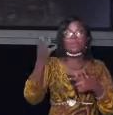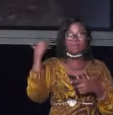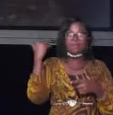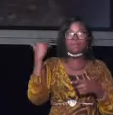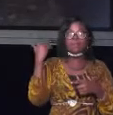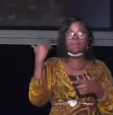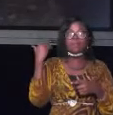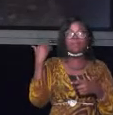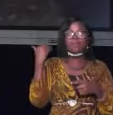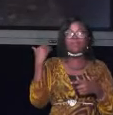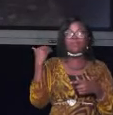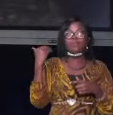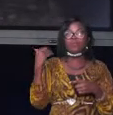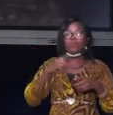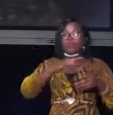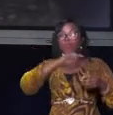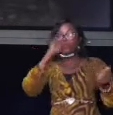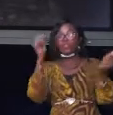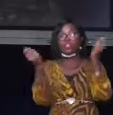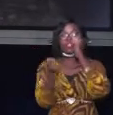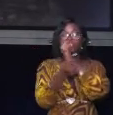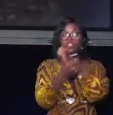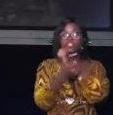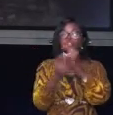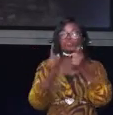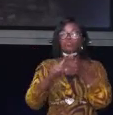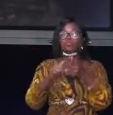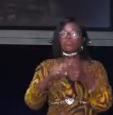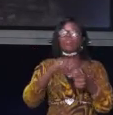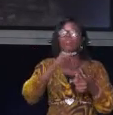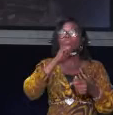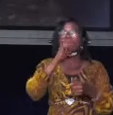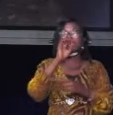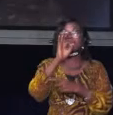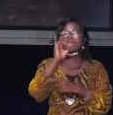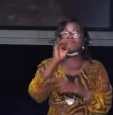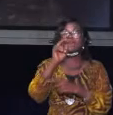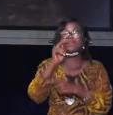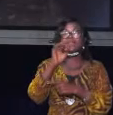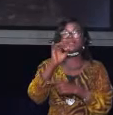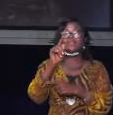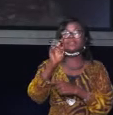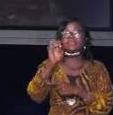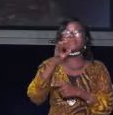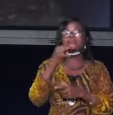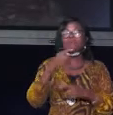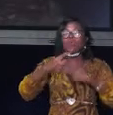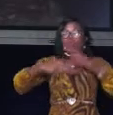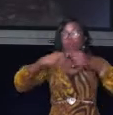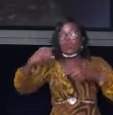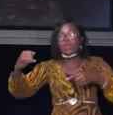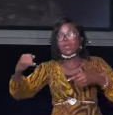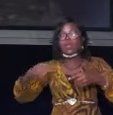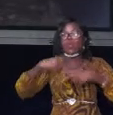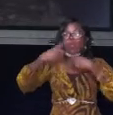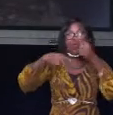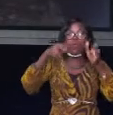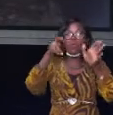have went. When we want to turn to them to non-finite verb now, it becomes